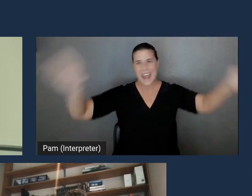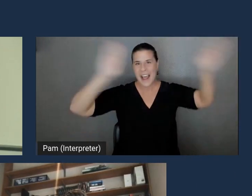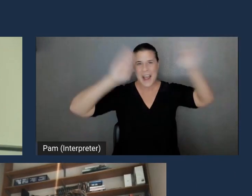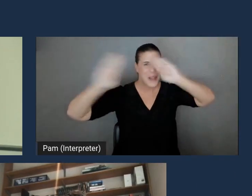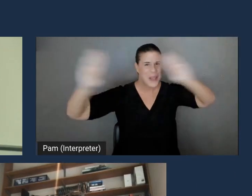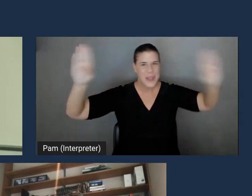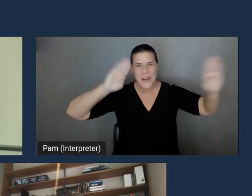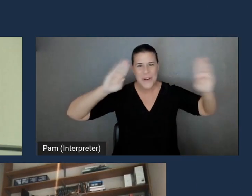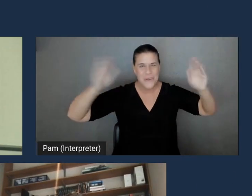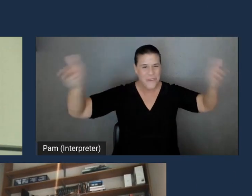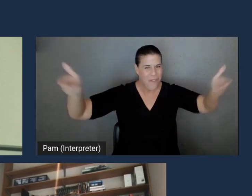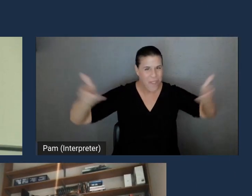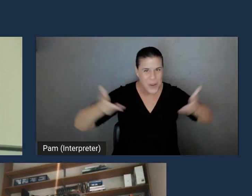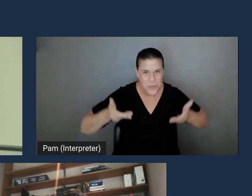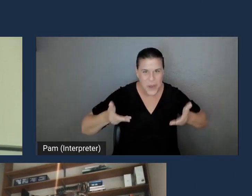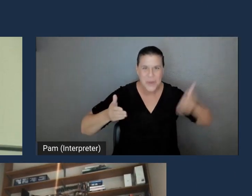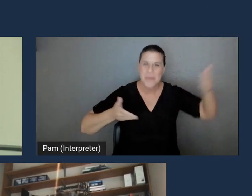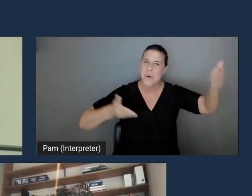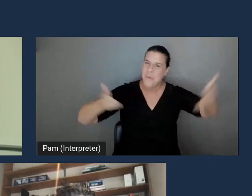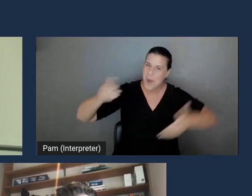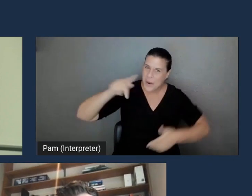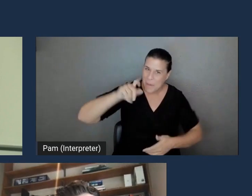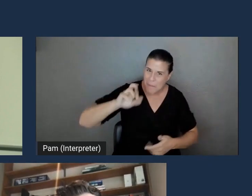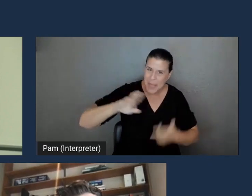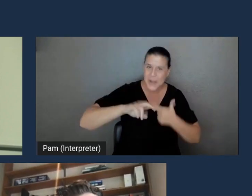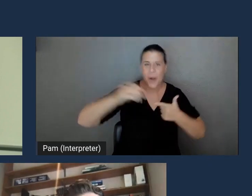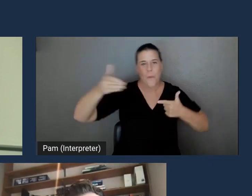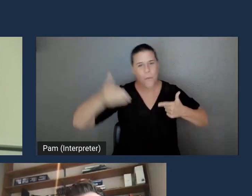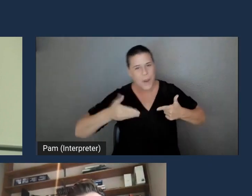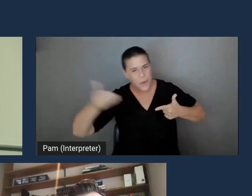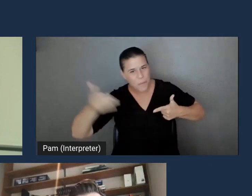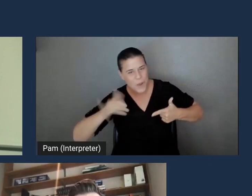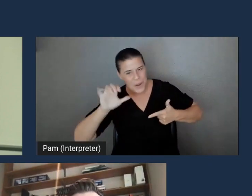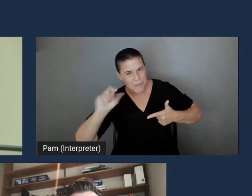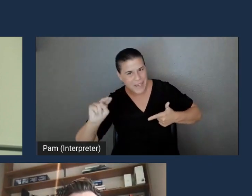Hello and welcome Peter, and welcome Ian.